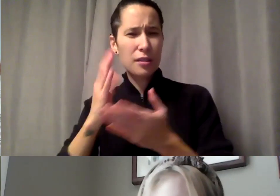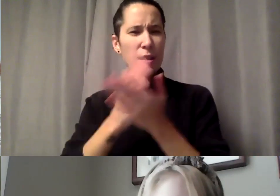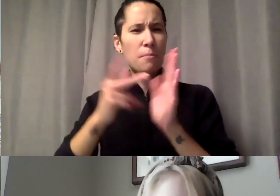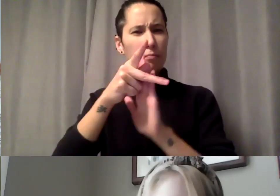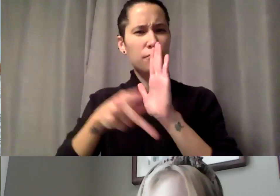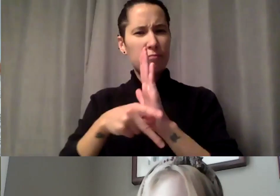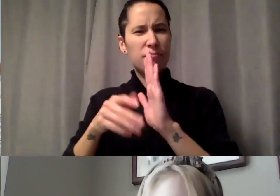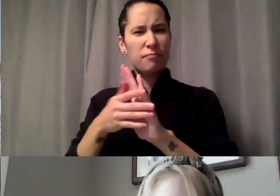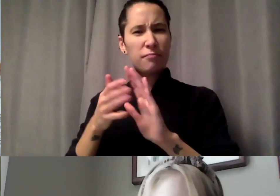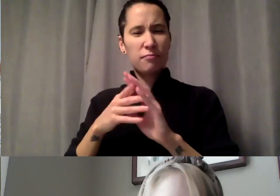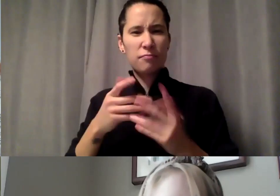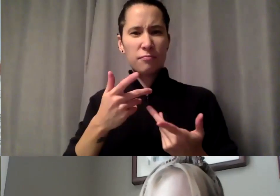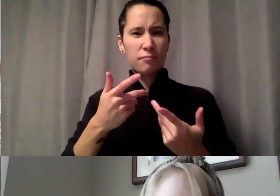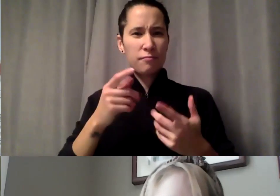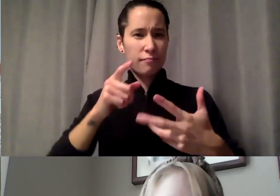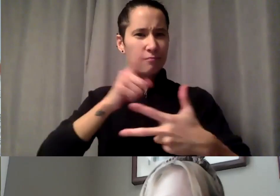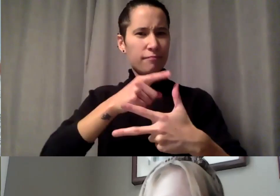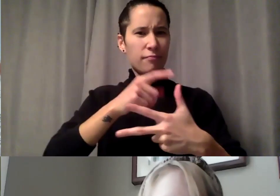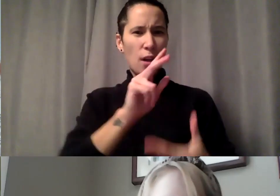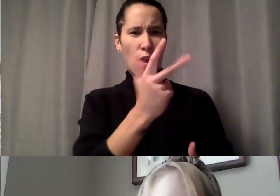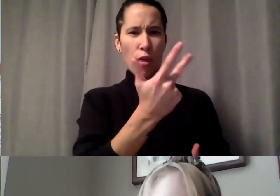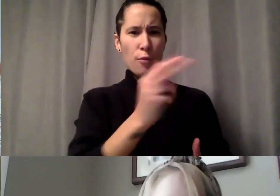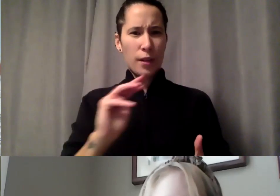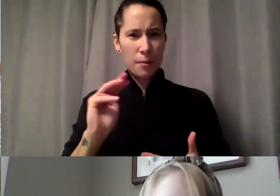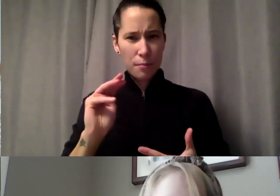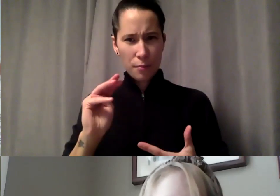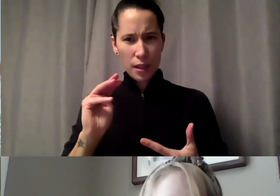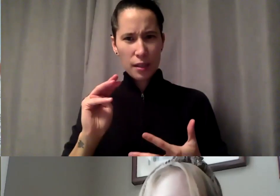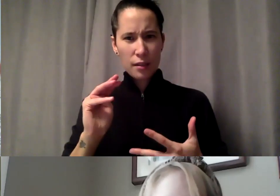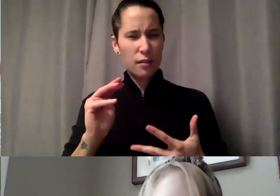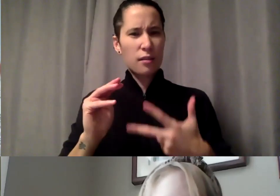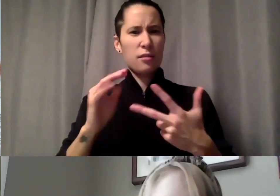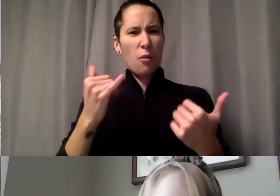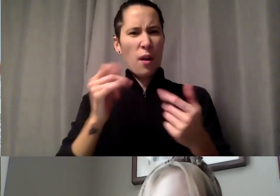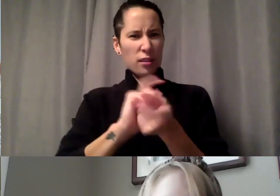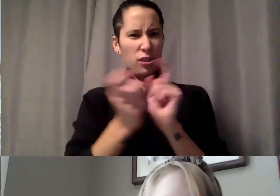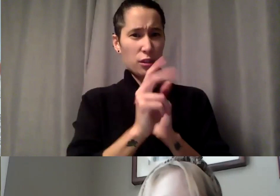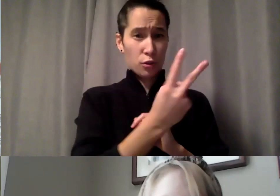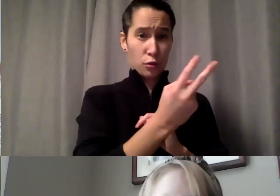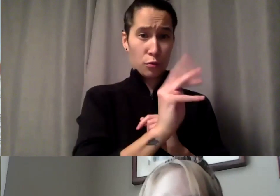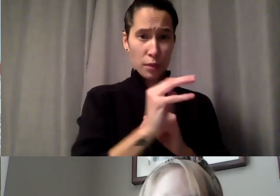with the 3-meter distance. Why is it 3 meters for youth and now instead of 2?